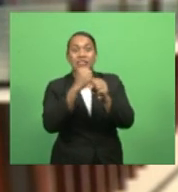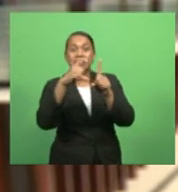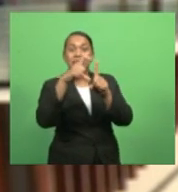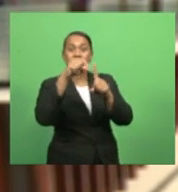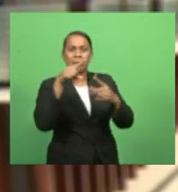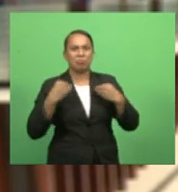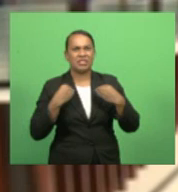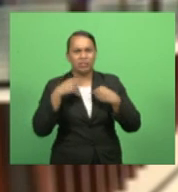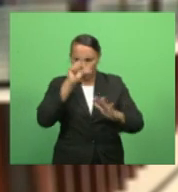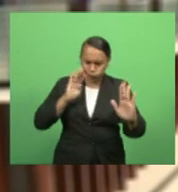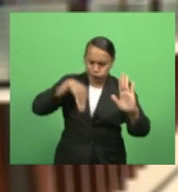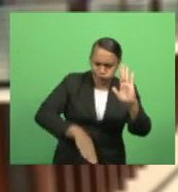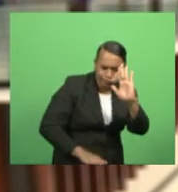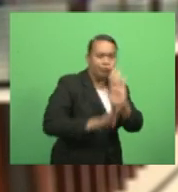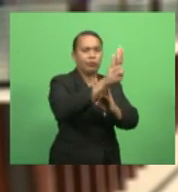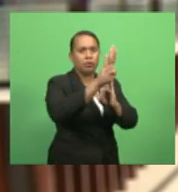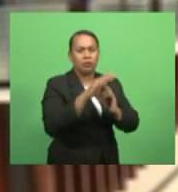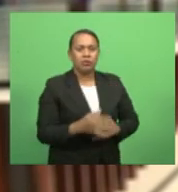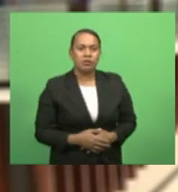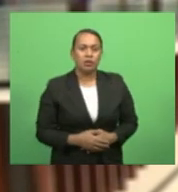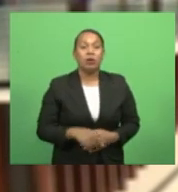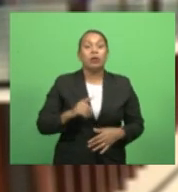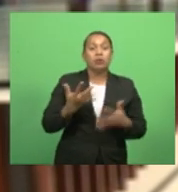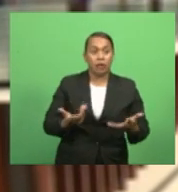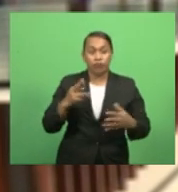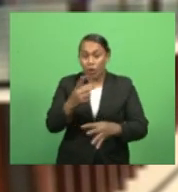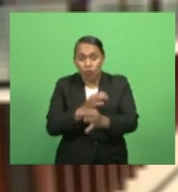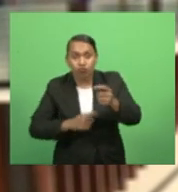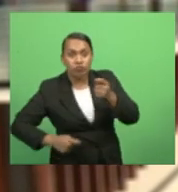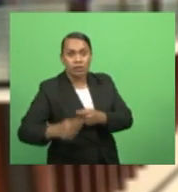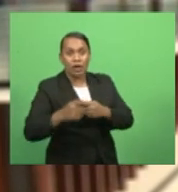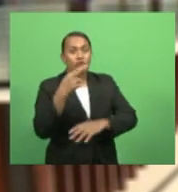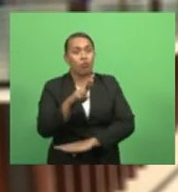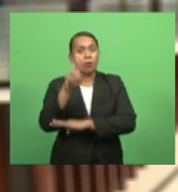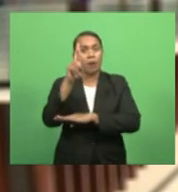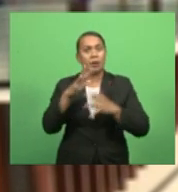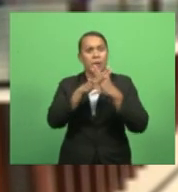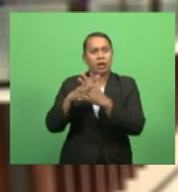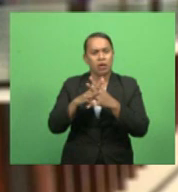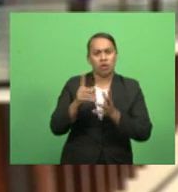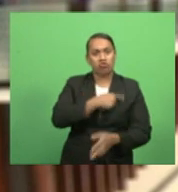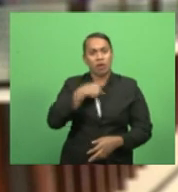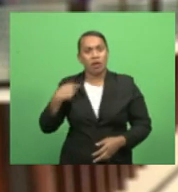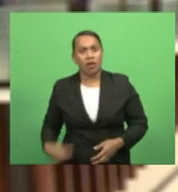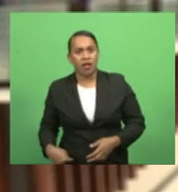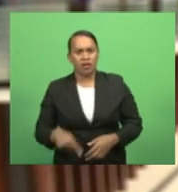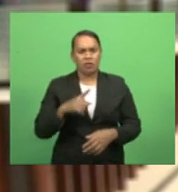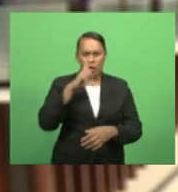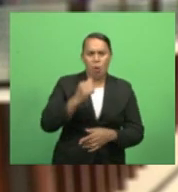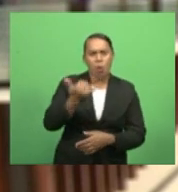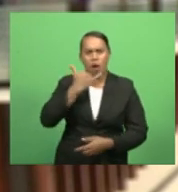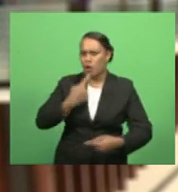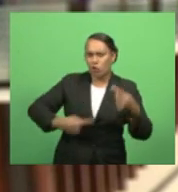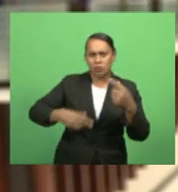against the greenback after reports of trade representatives from both the US and China held a phone conference today, which brought